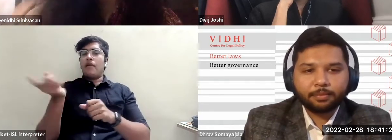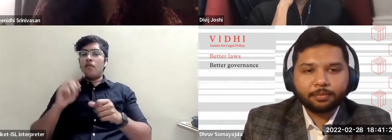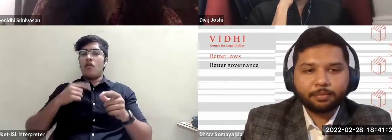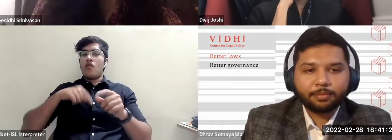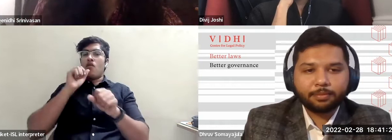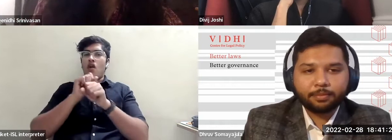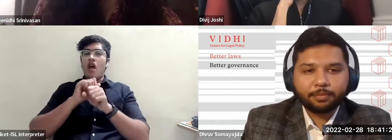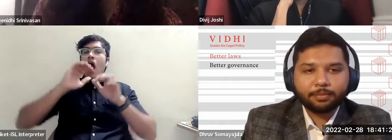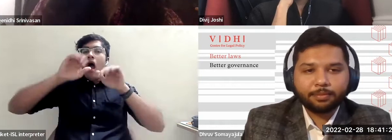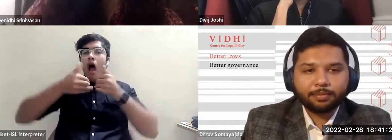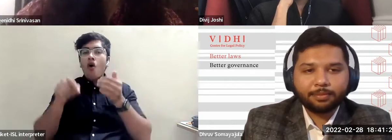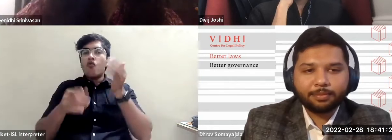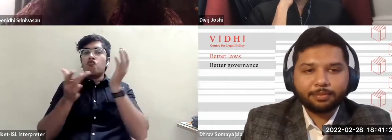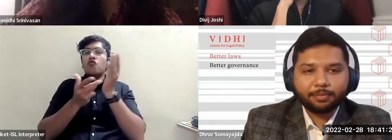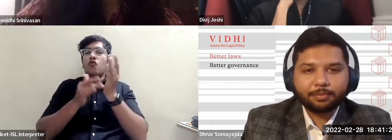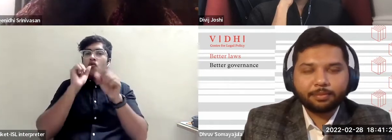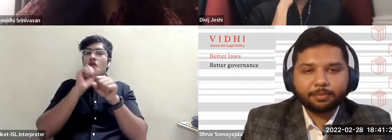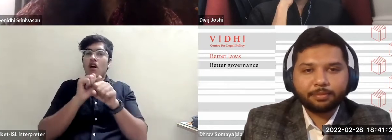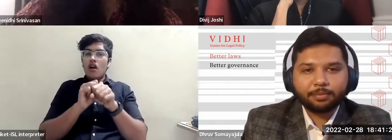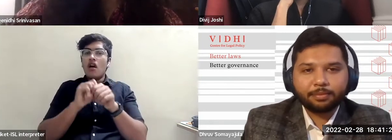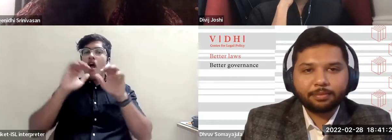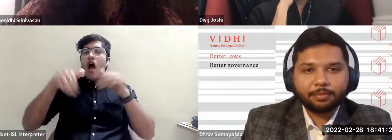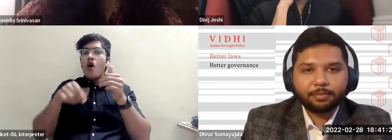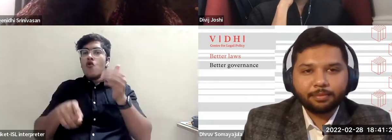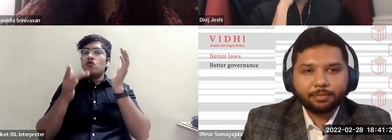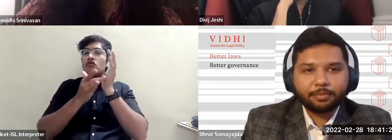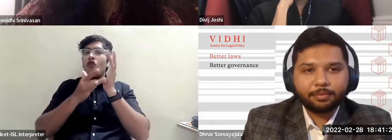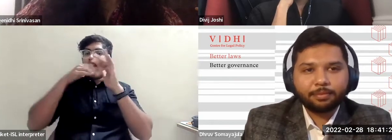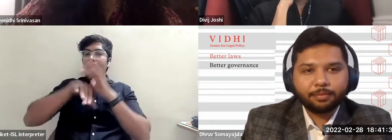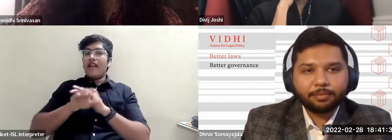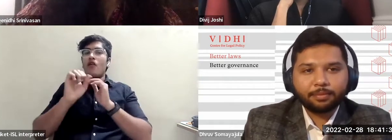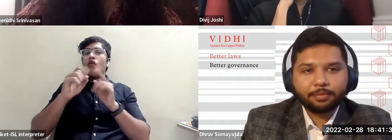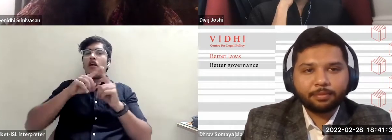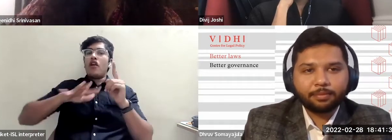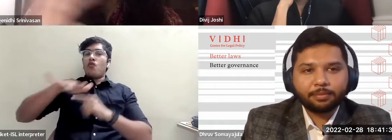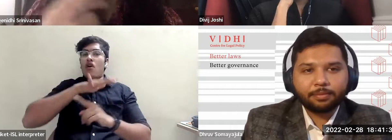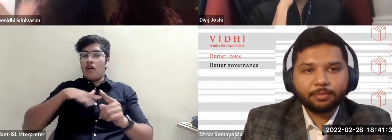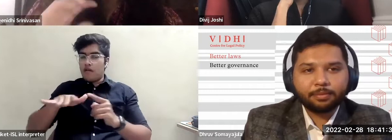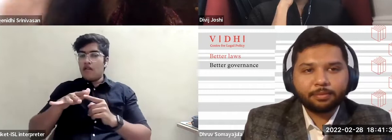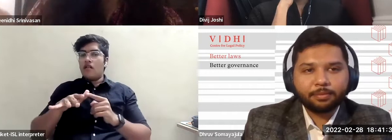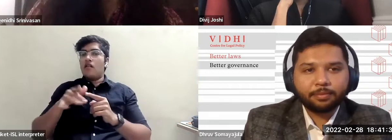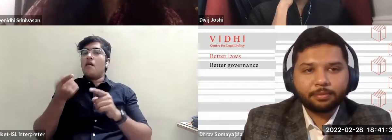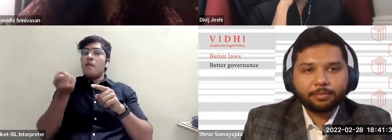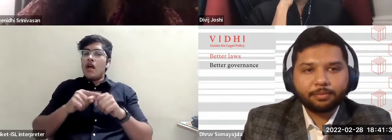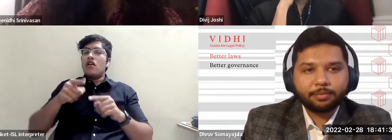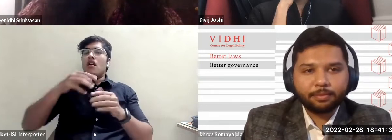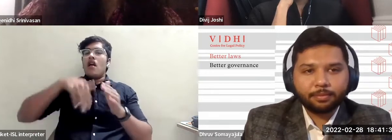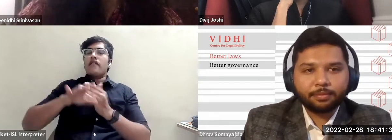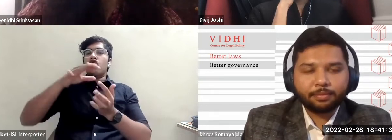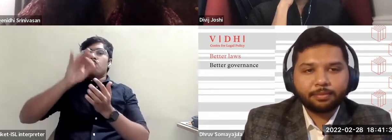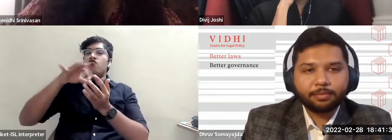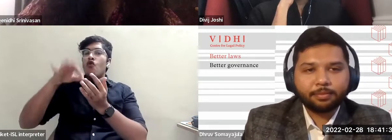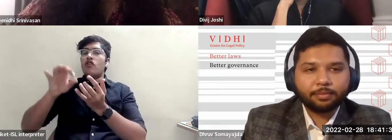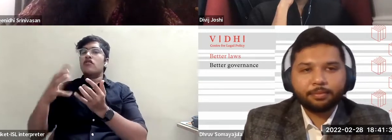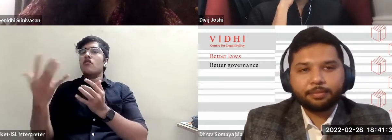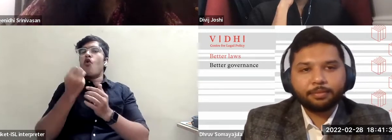tech works, like what are the different environments in which they operate and just what are the different choices that they're often